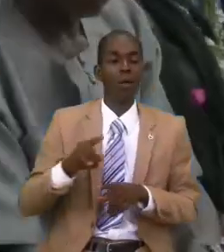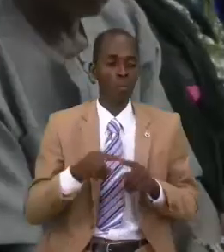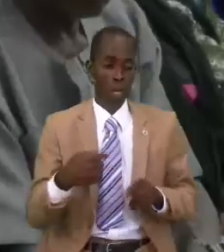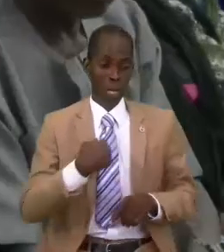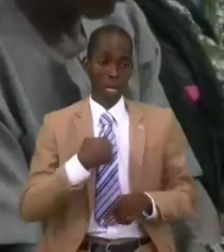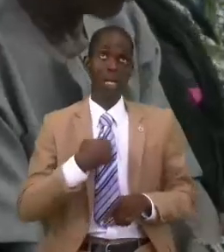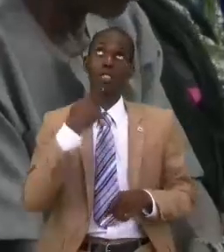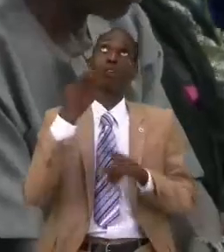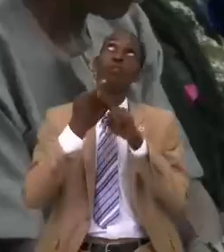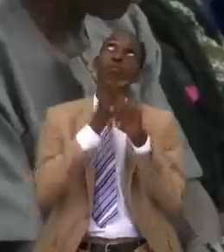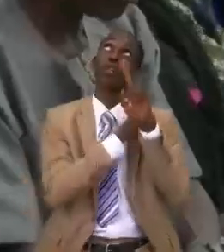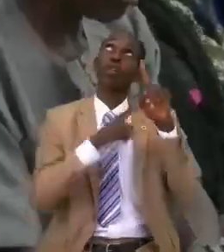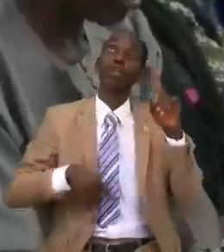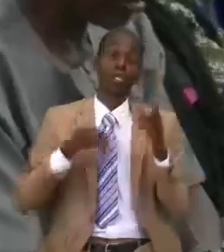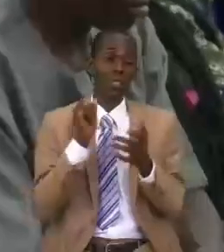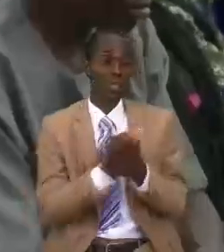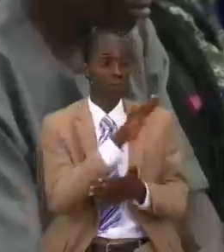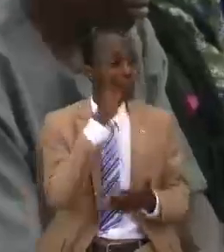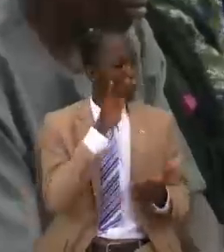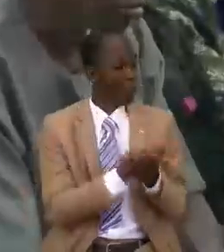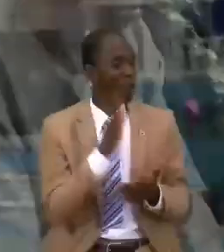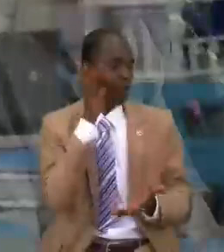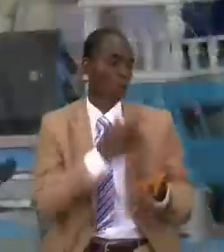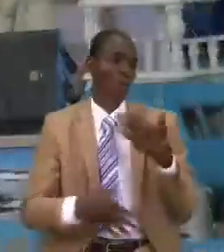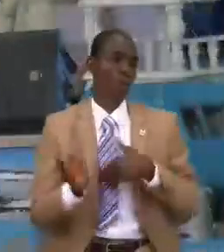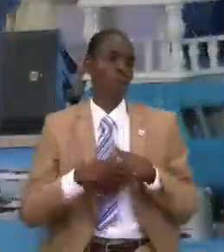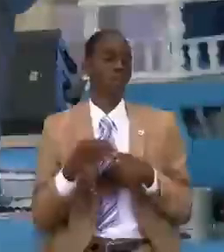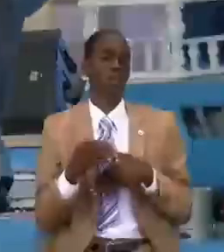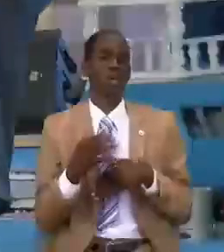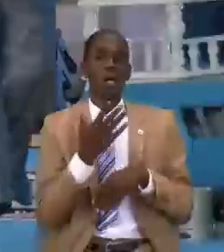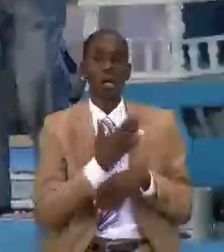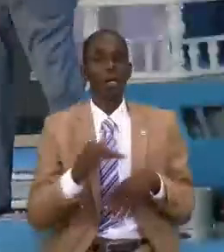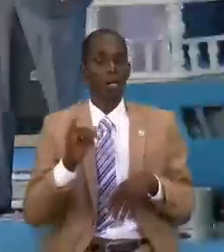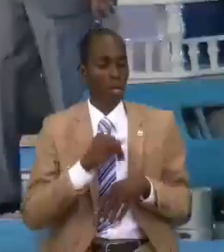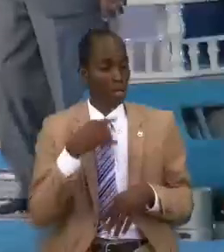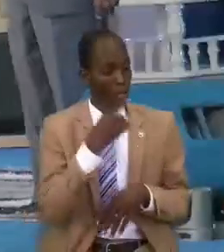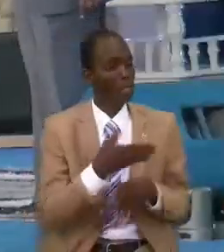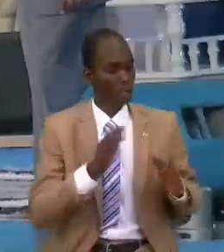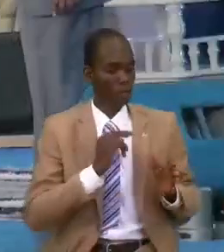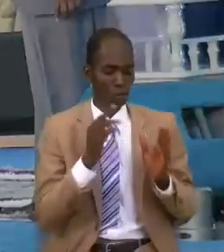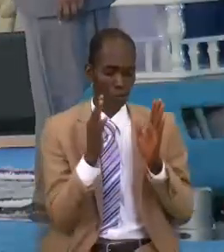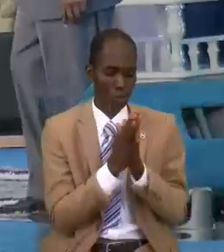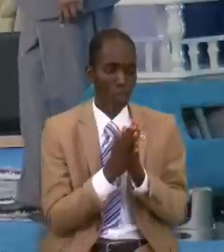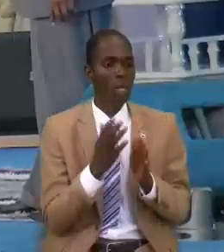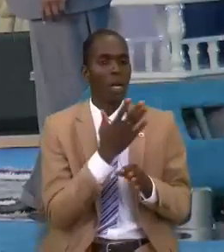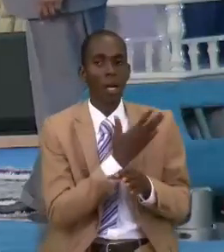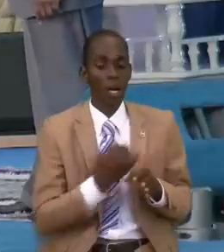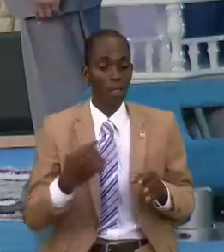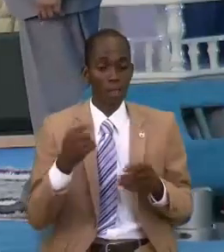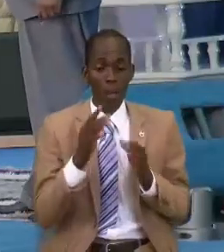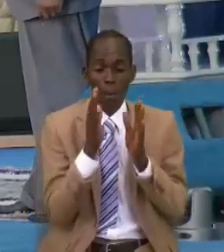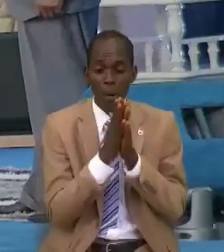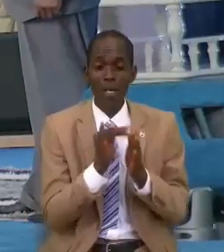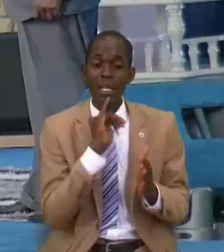back. Amen. And so I said, we're going to pray. Now, the prayer we're going to pray is, every poison in